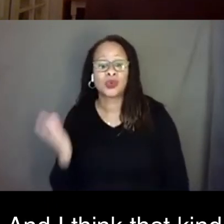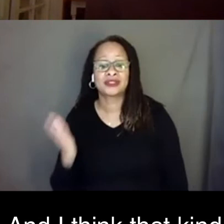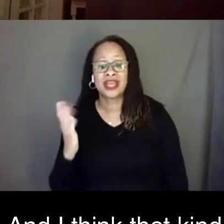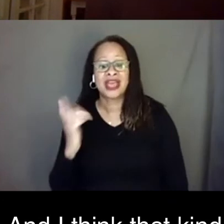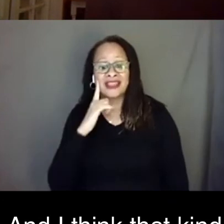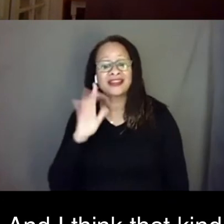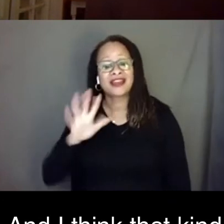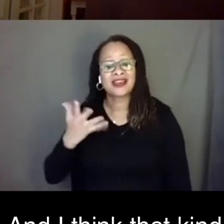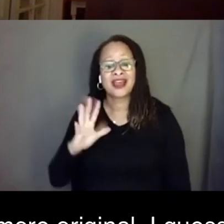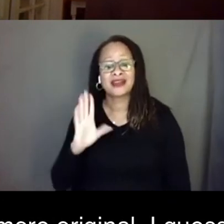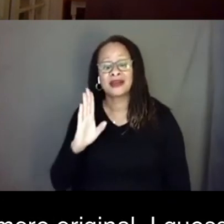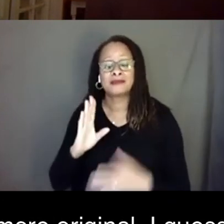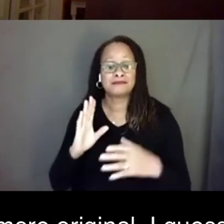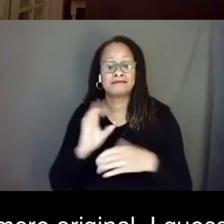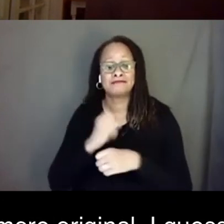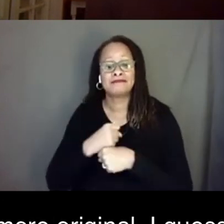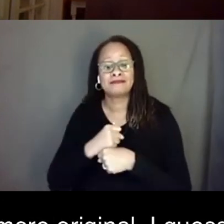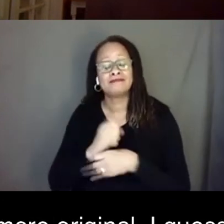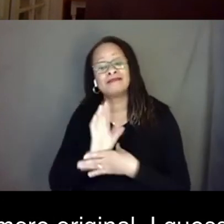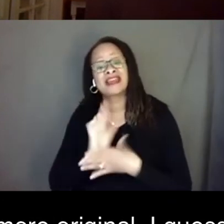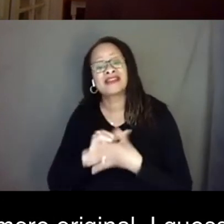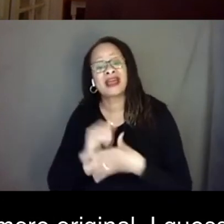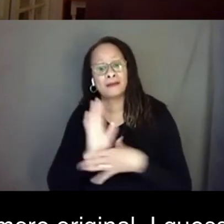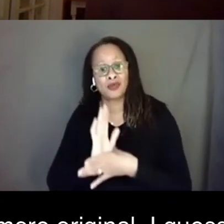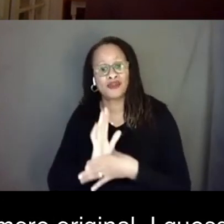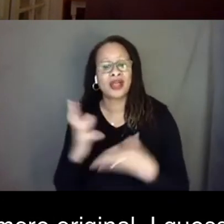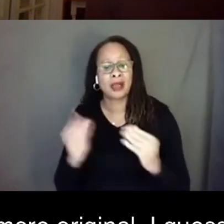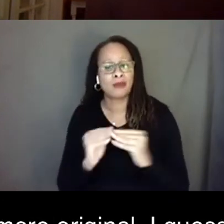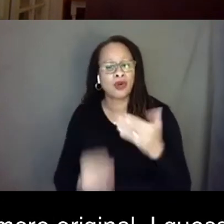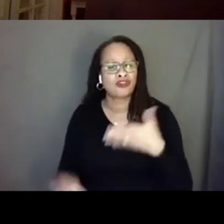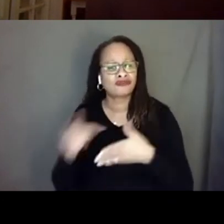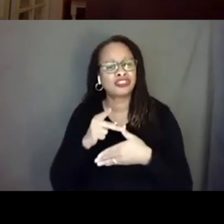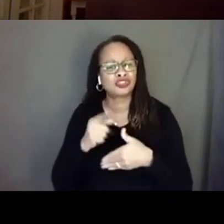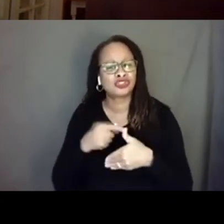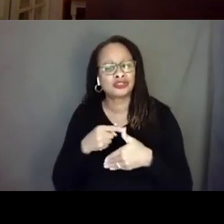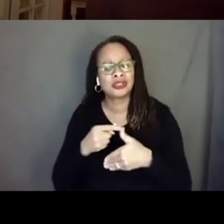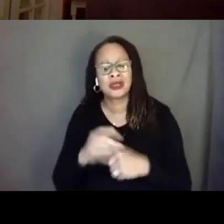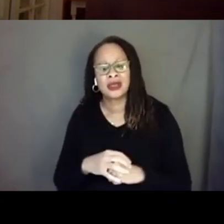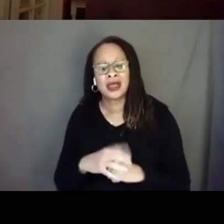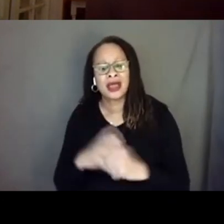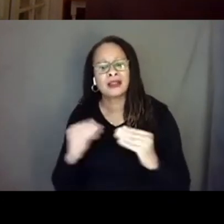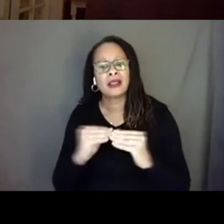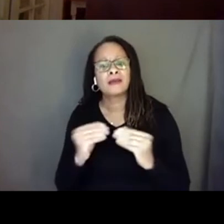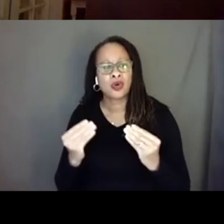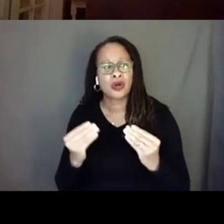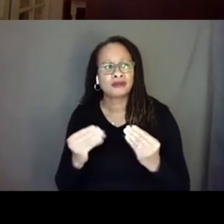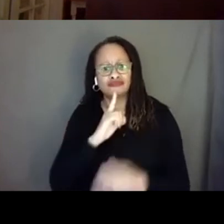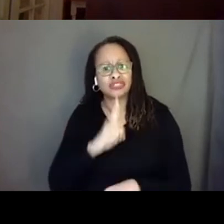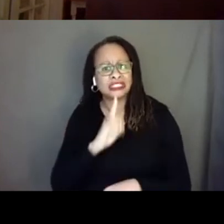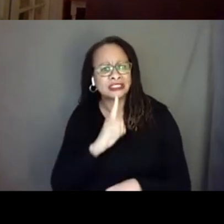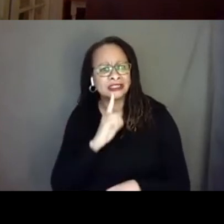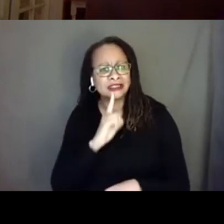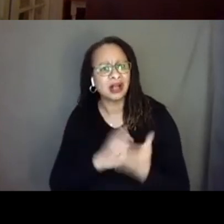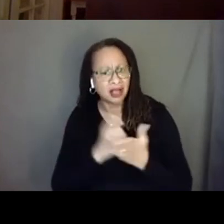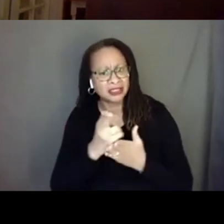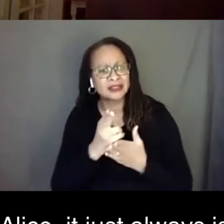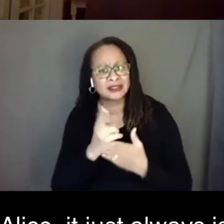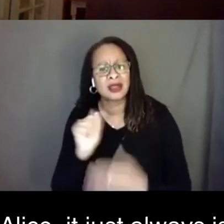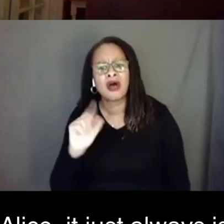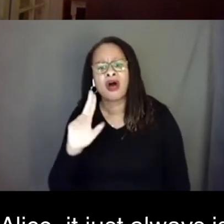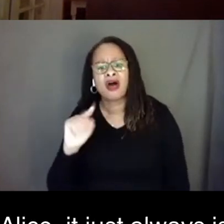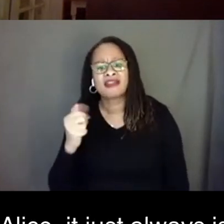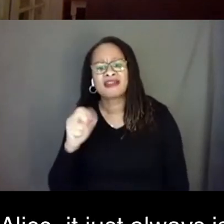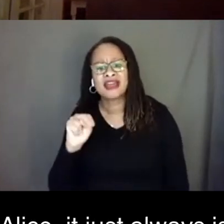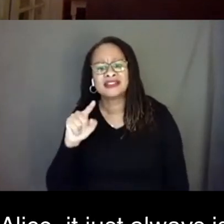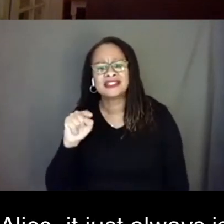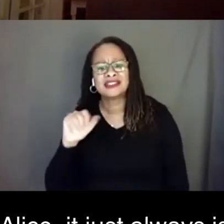a movie much more original, I guess, much more authentic. Mm-hmm. But yeah, it's Alice,